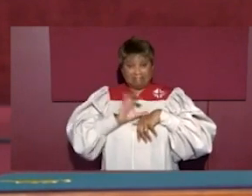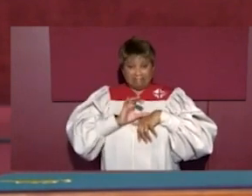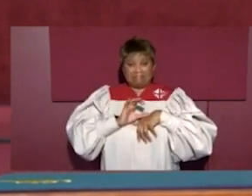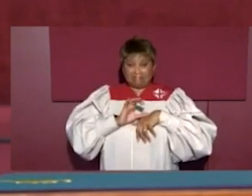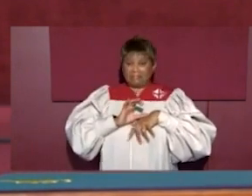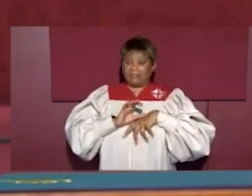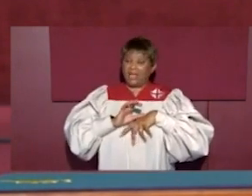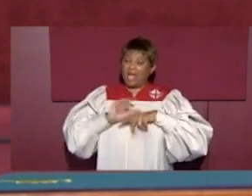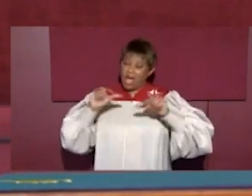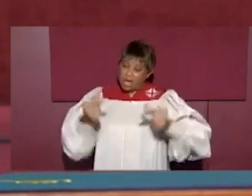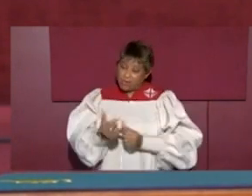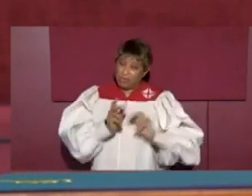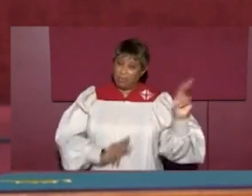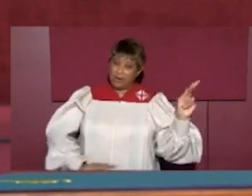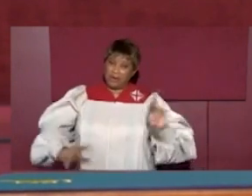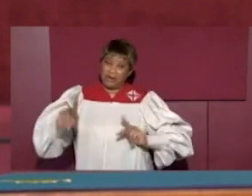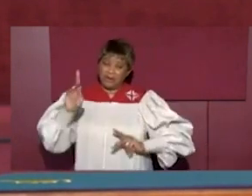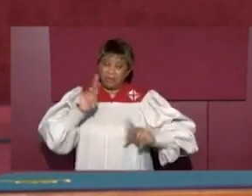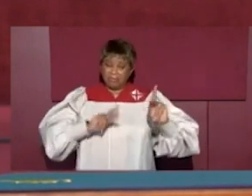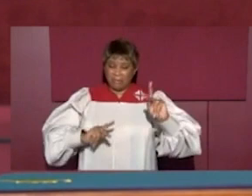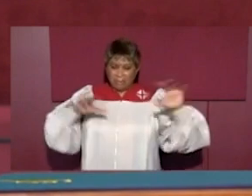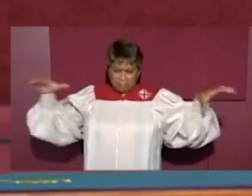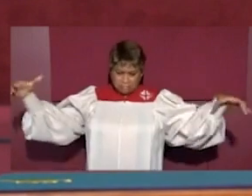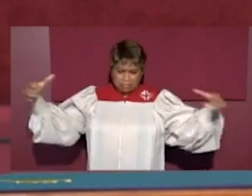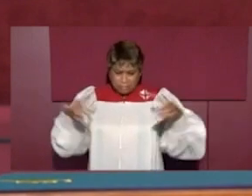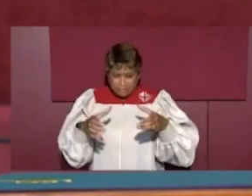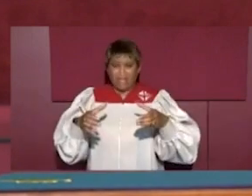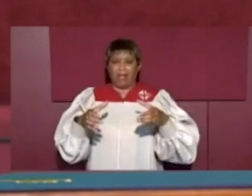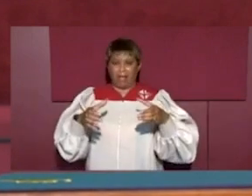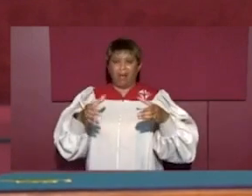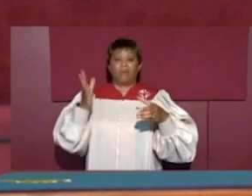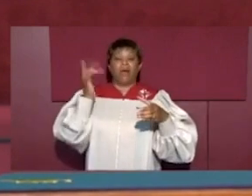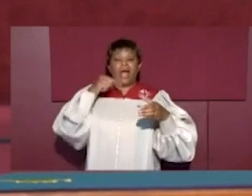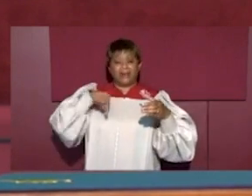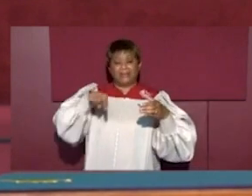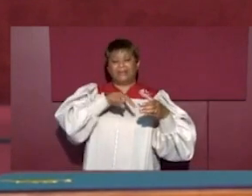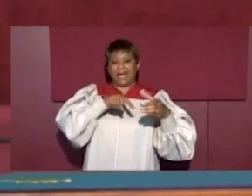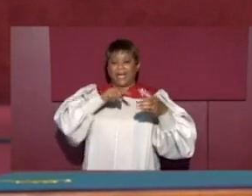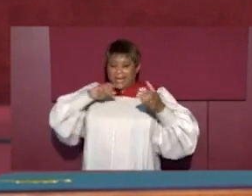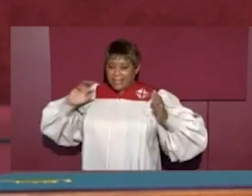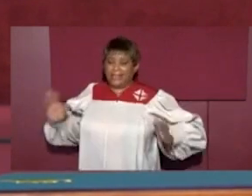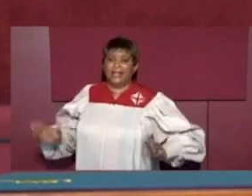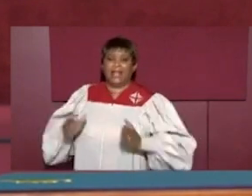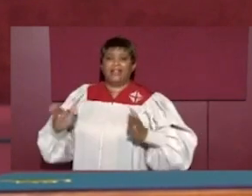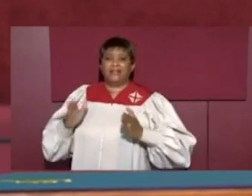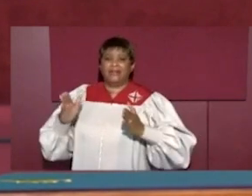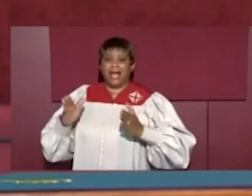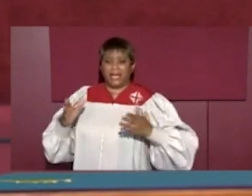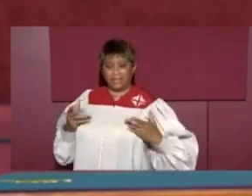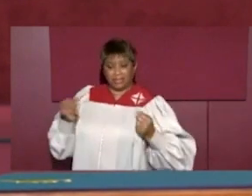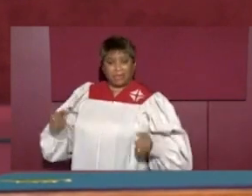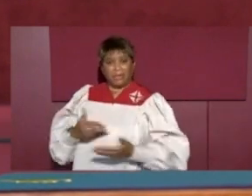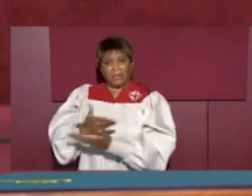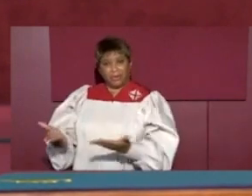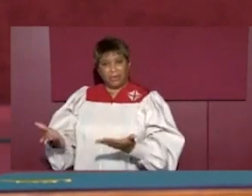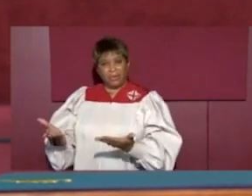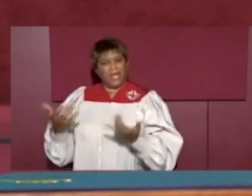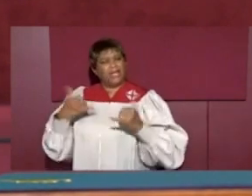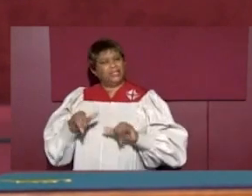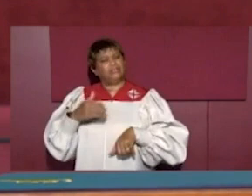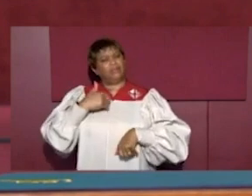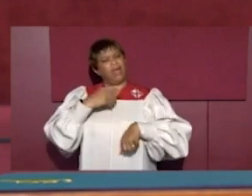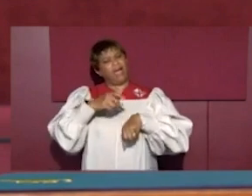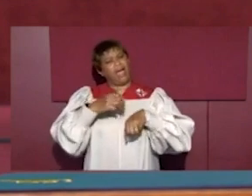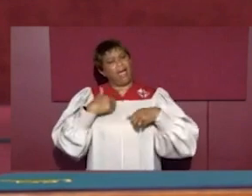of believers who have been systematically assembled together so that they can edify and strengthen you. Listen, and you still have